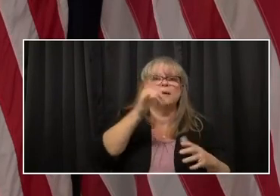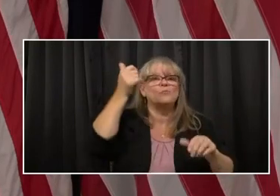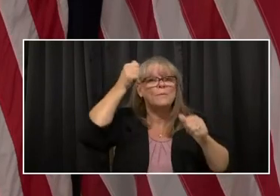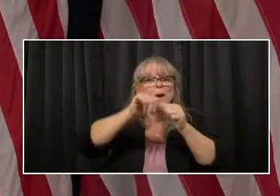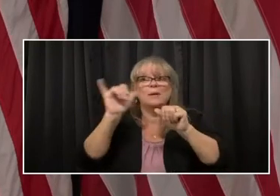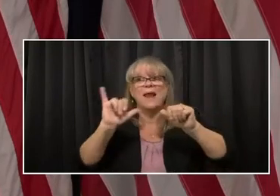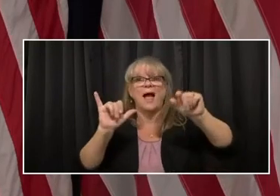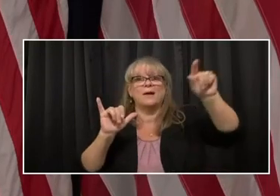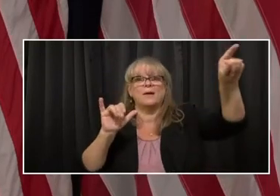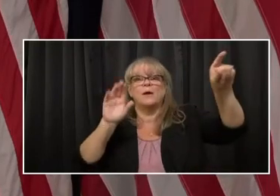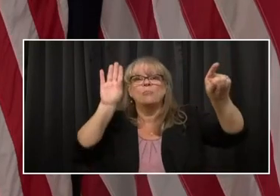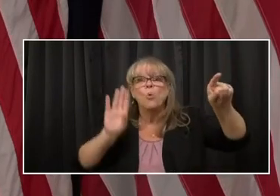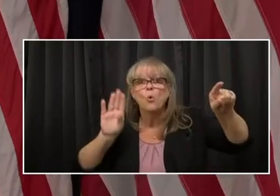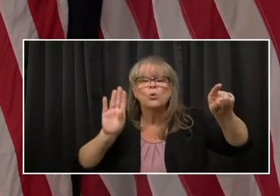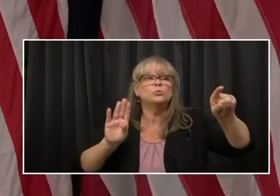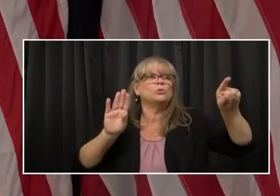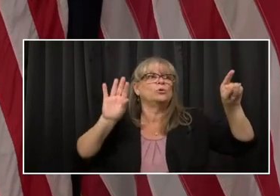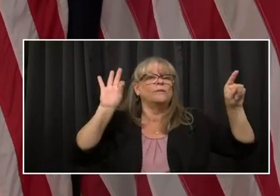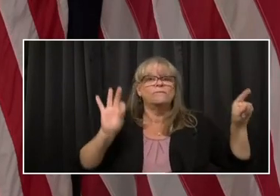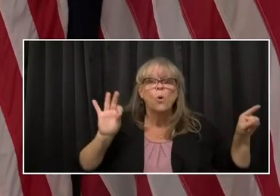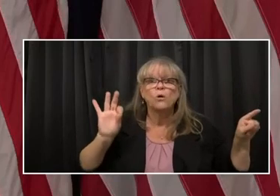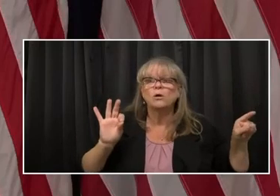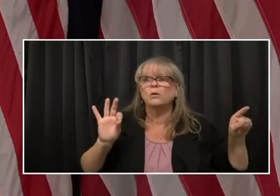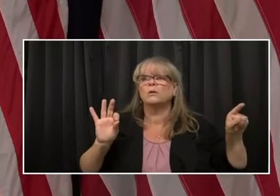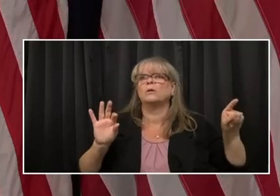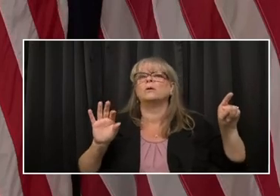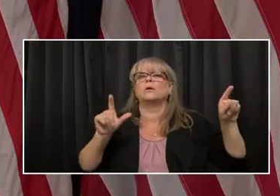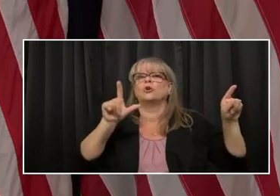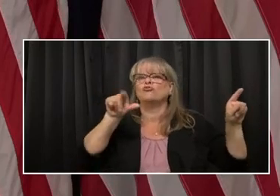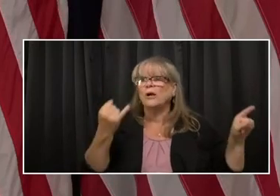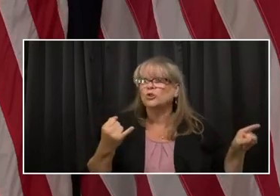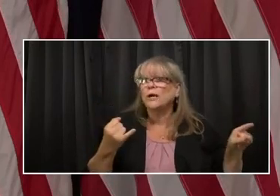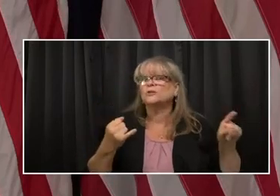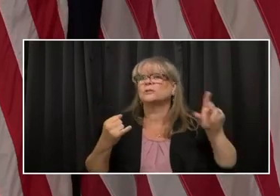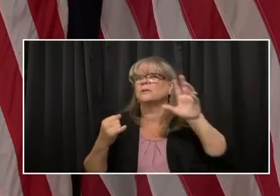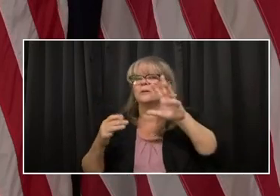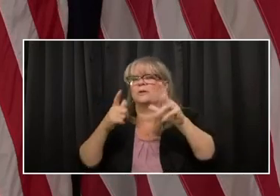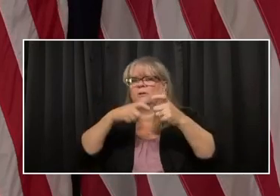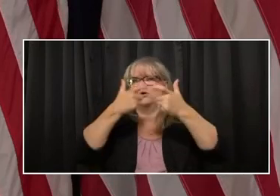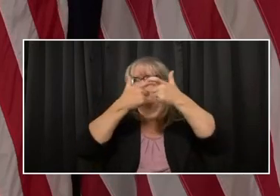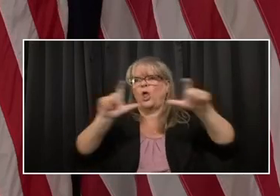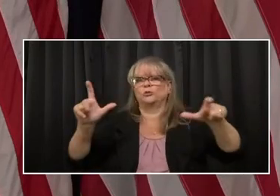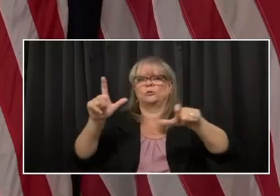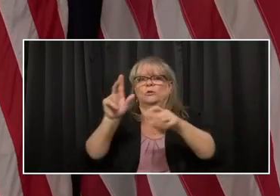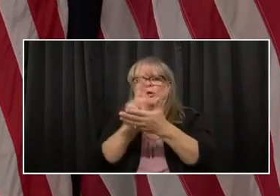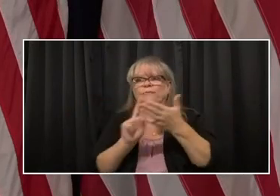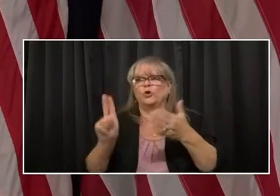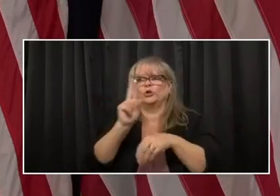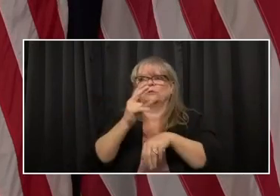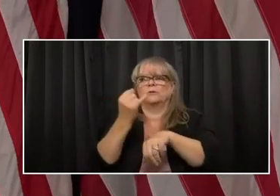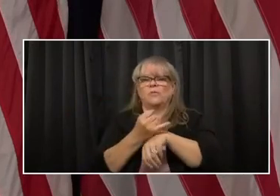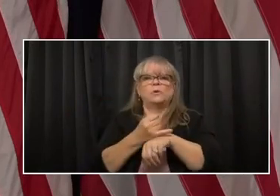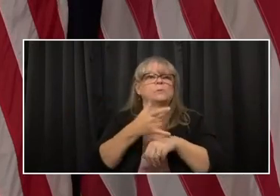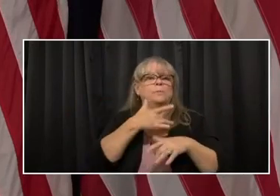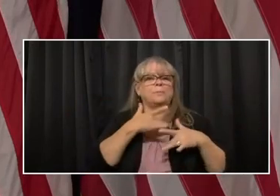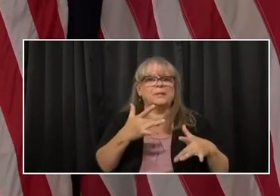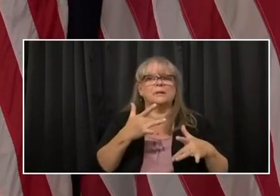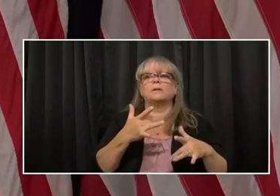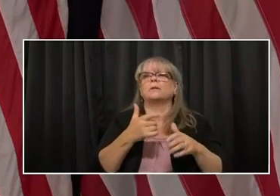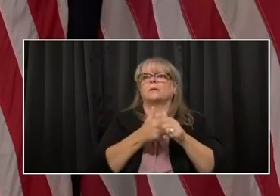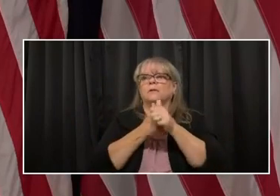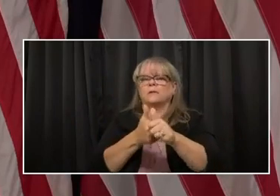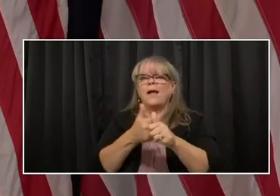Fort Collins, have really upped the bar on enforcing their noise ordinances and other